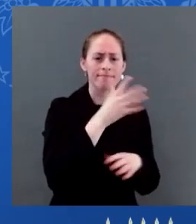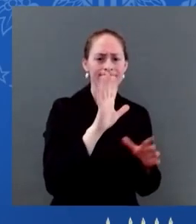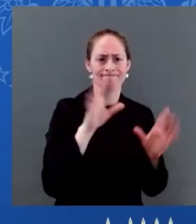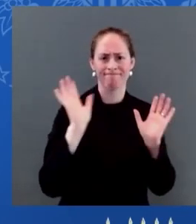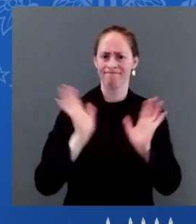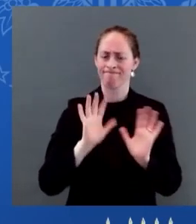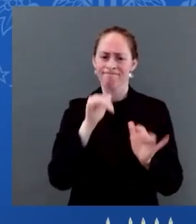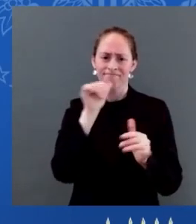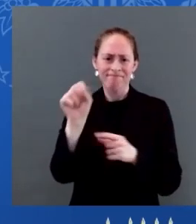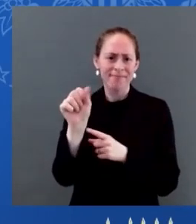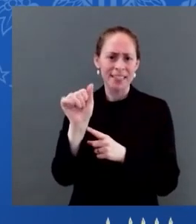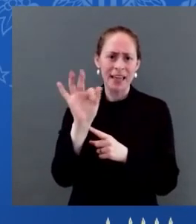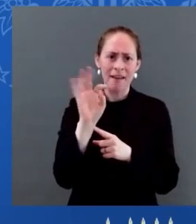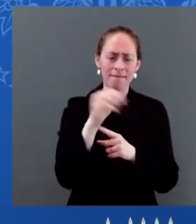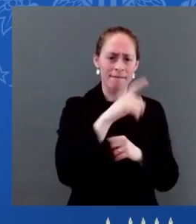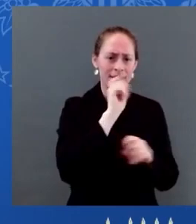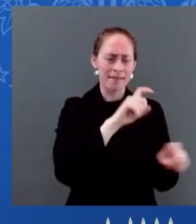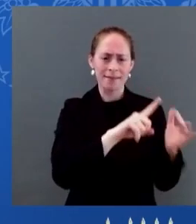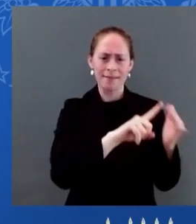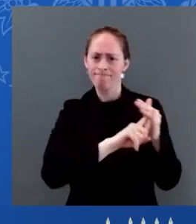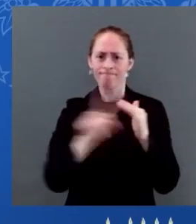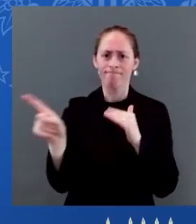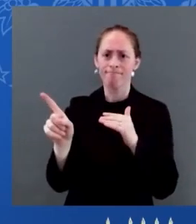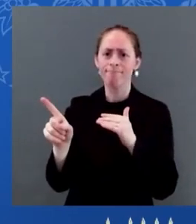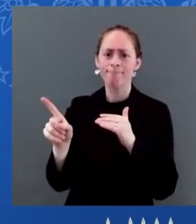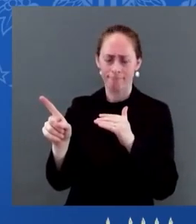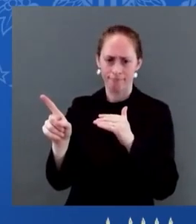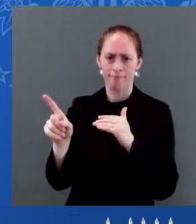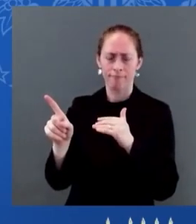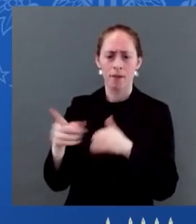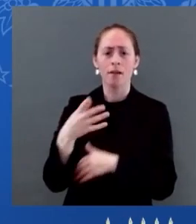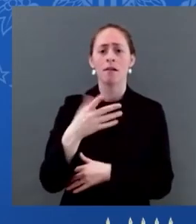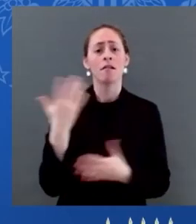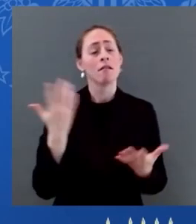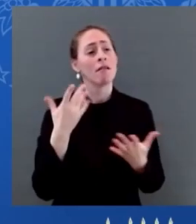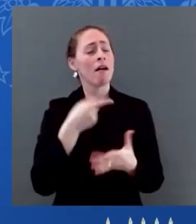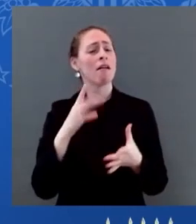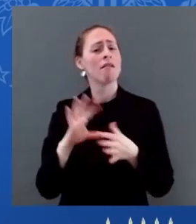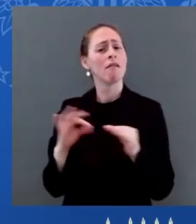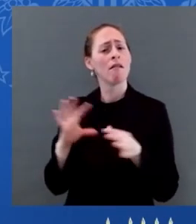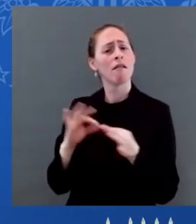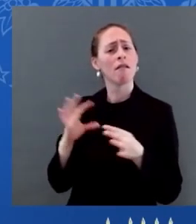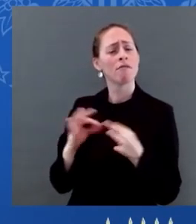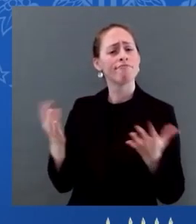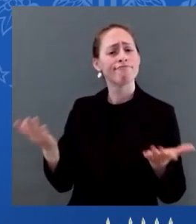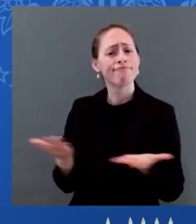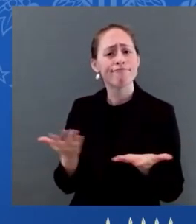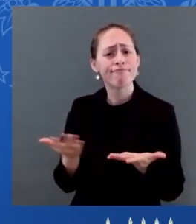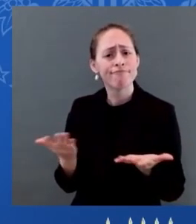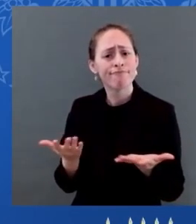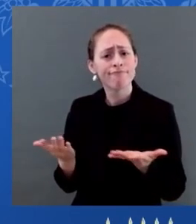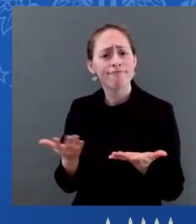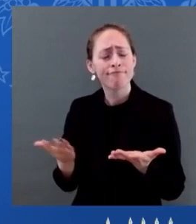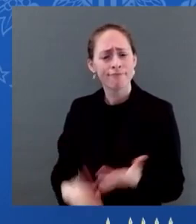of civilization is paper thin. We are its guardians, and we can never